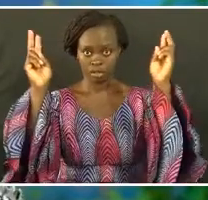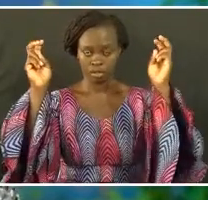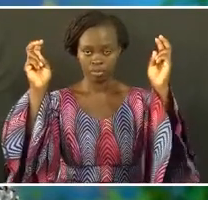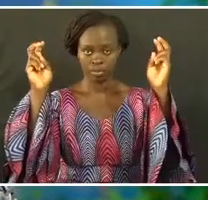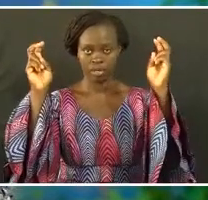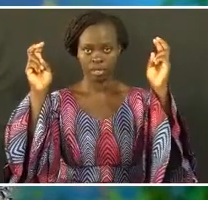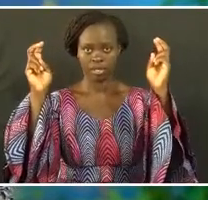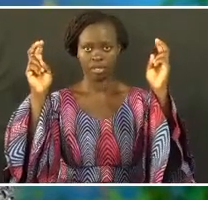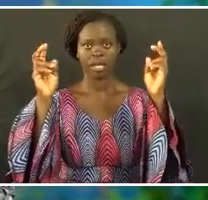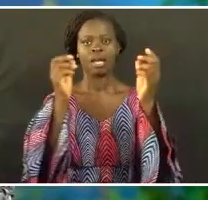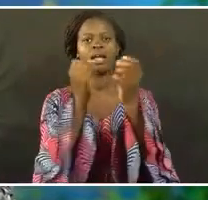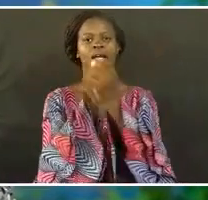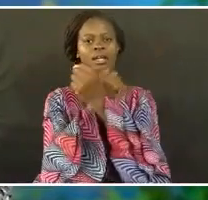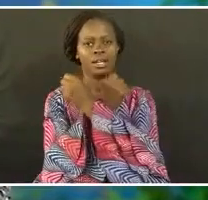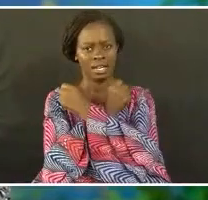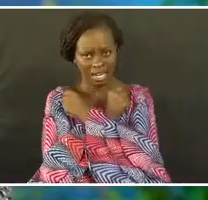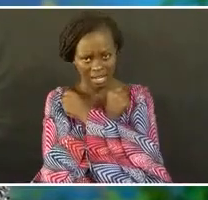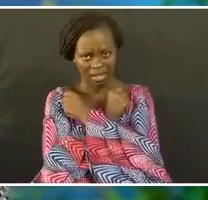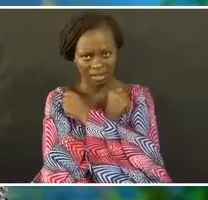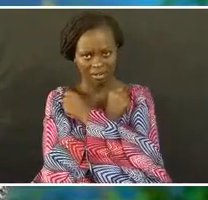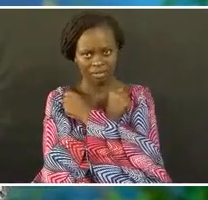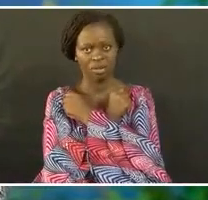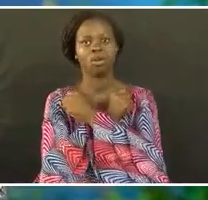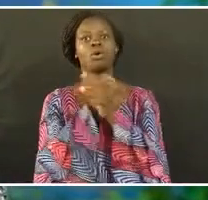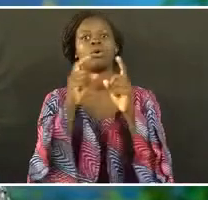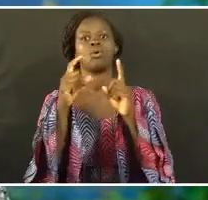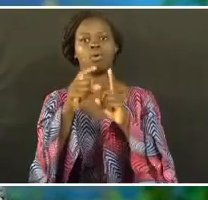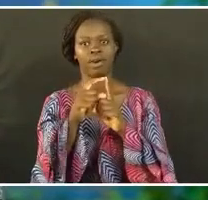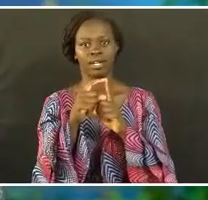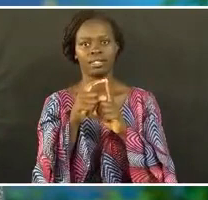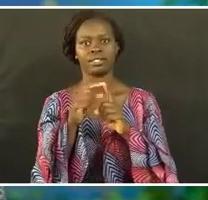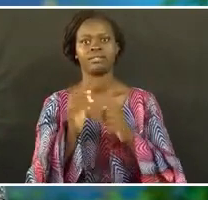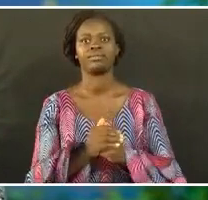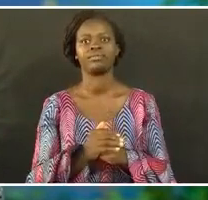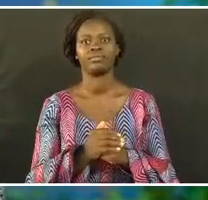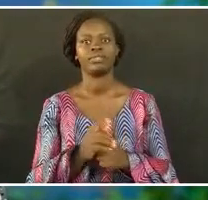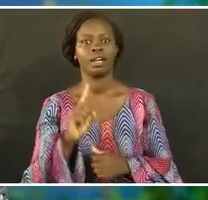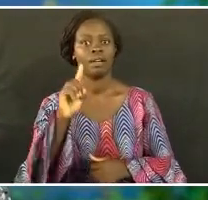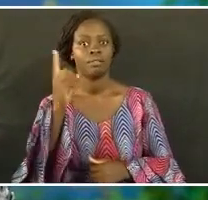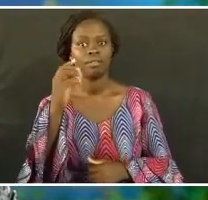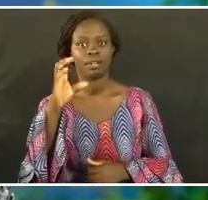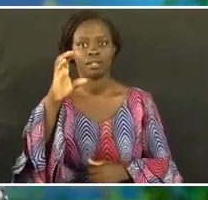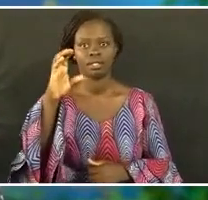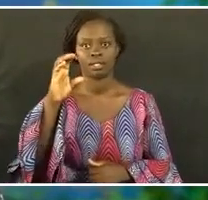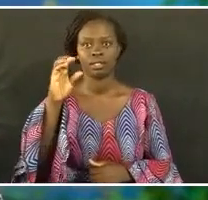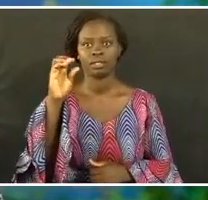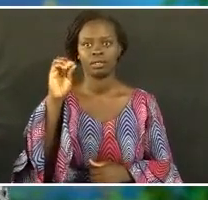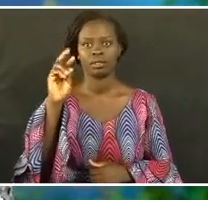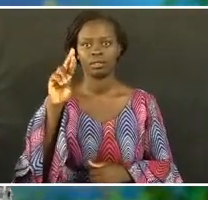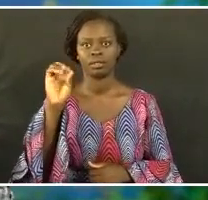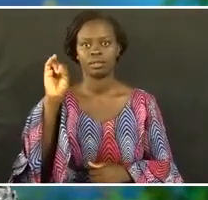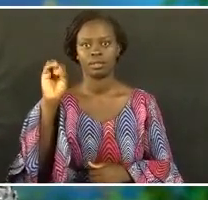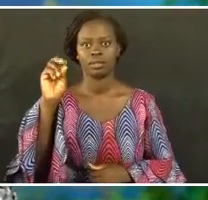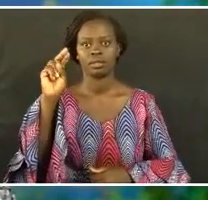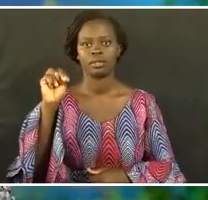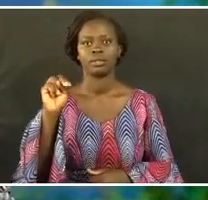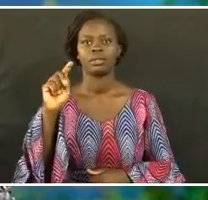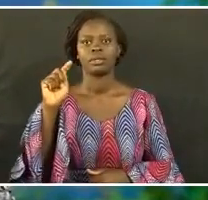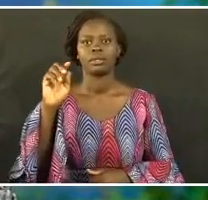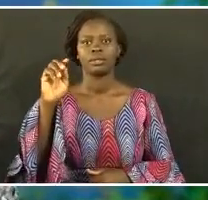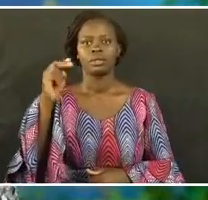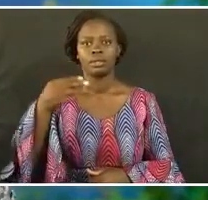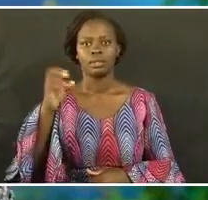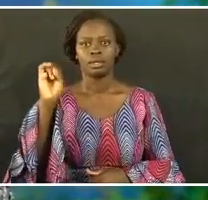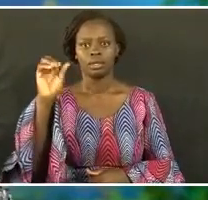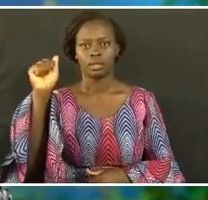is Love is a Verb. 1 Corinthians chapter 13,